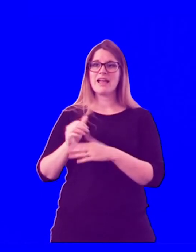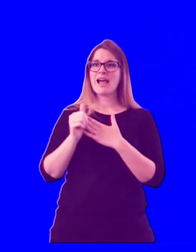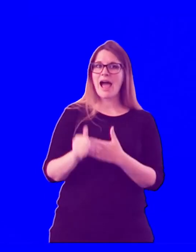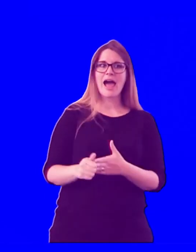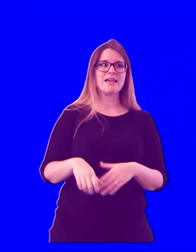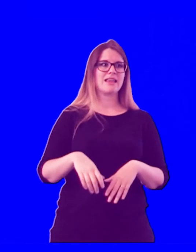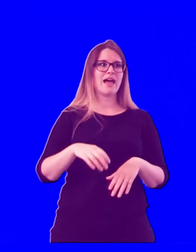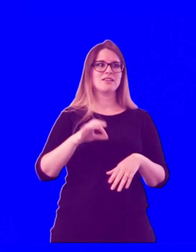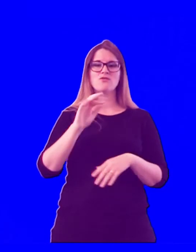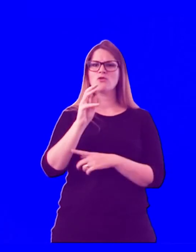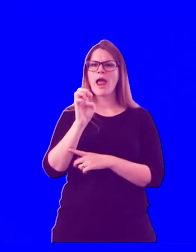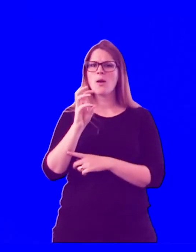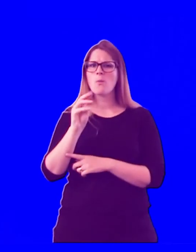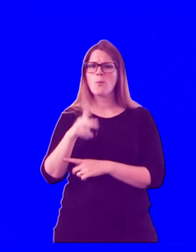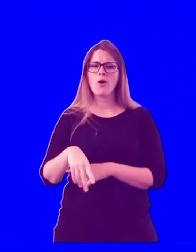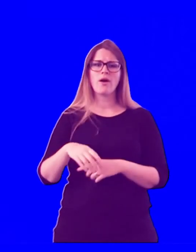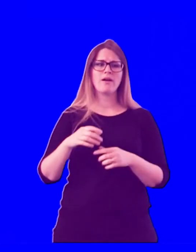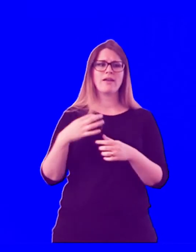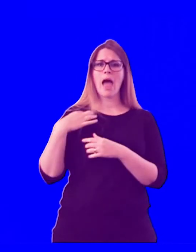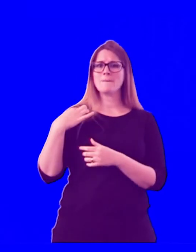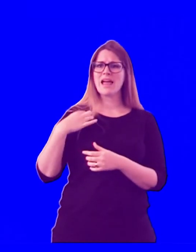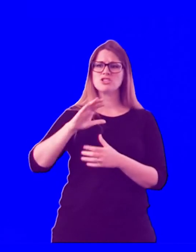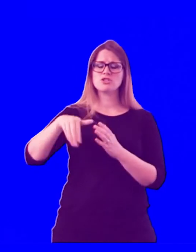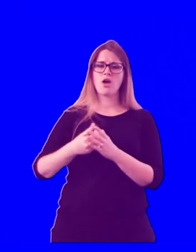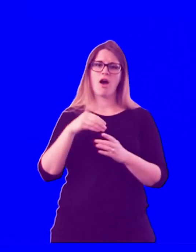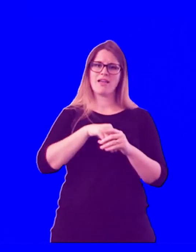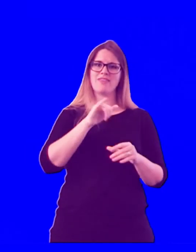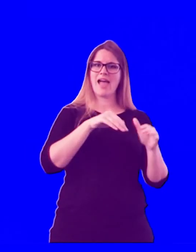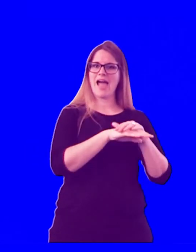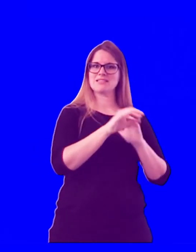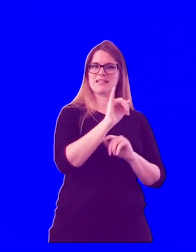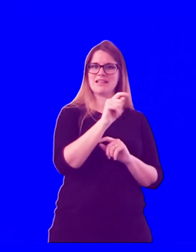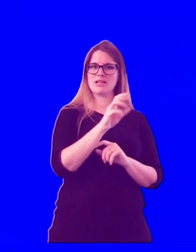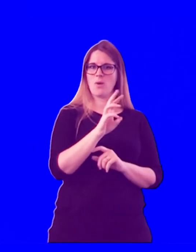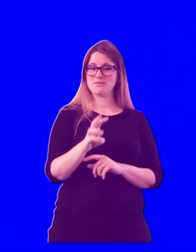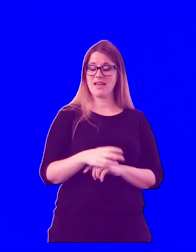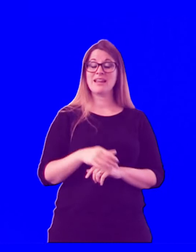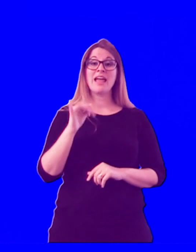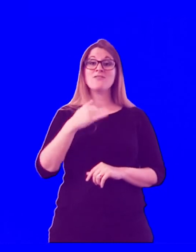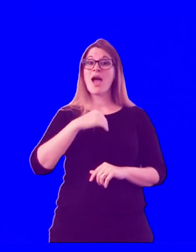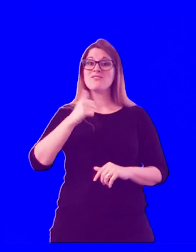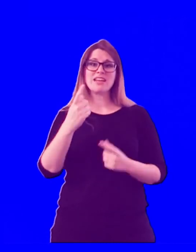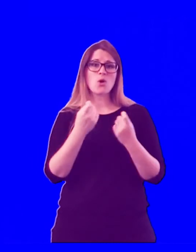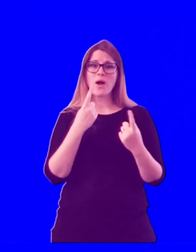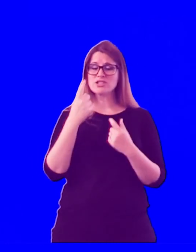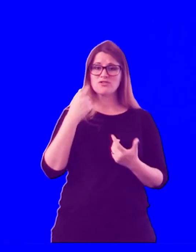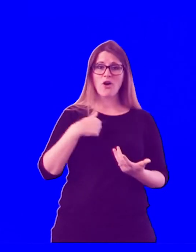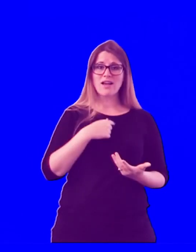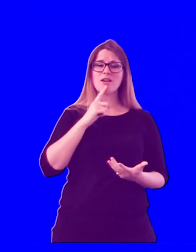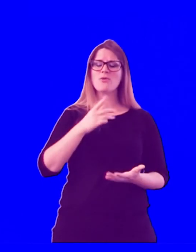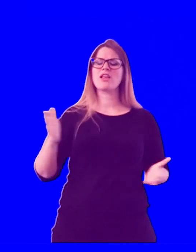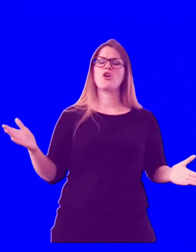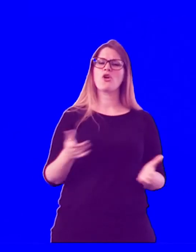the guidelines, the framework, the application, it's all available on the Access IT website. If you have any questions for us,